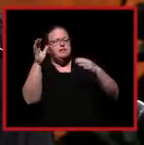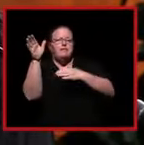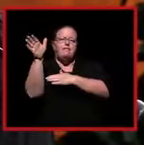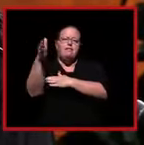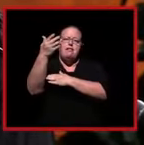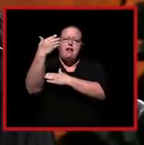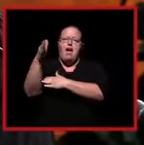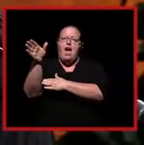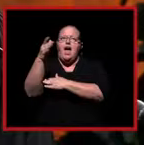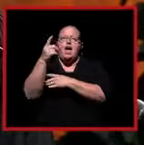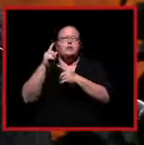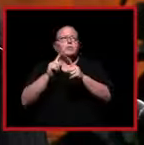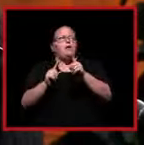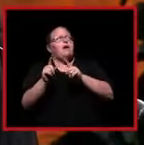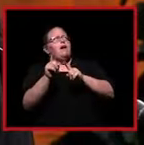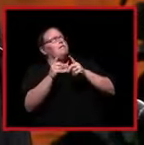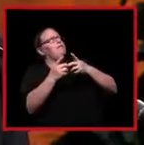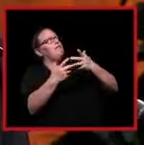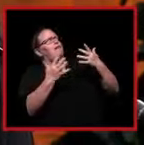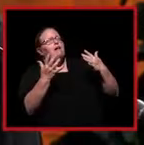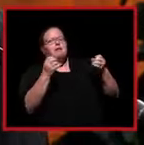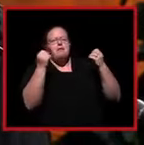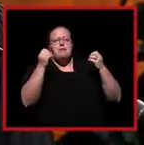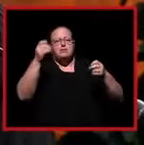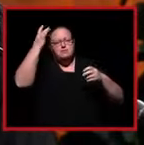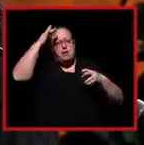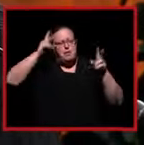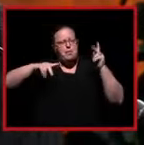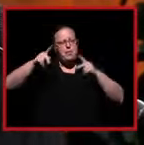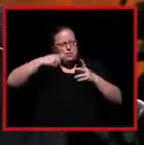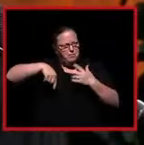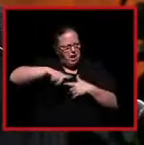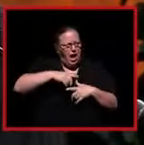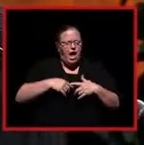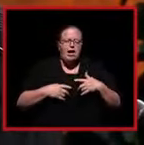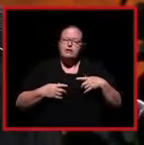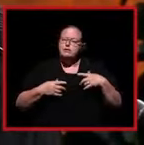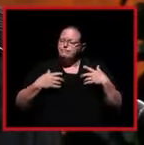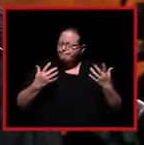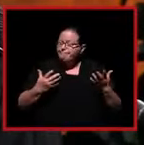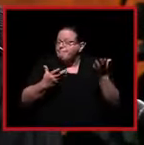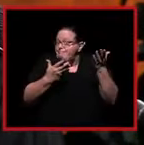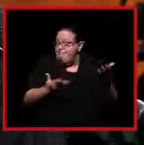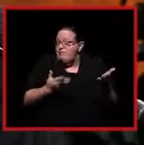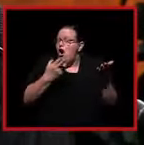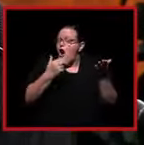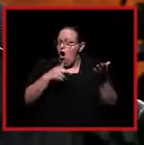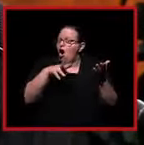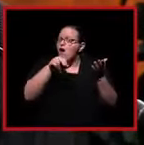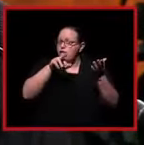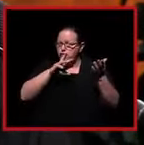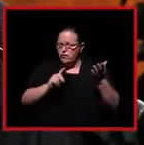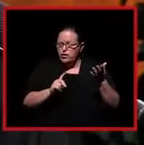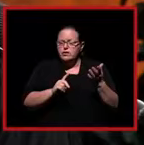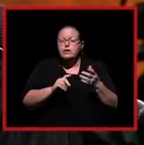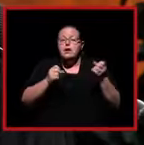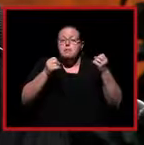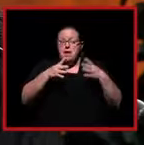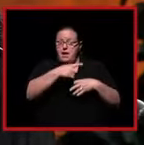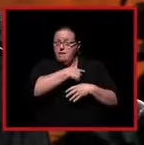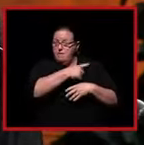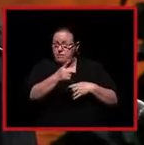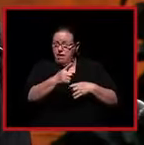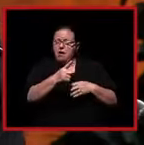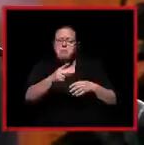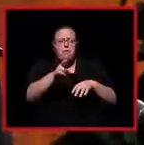waving. There were lots of smart people around, as there always are at Harvard, and many of them, of course,